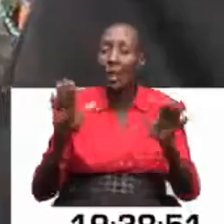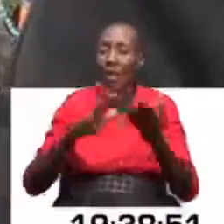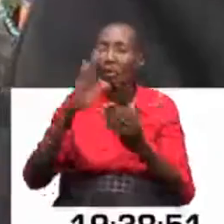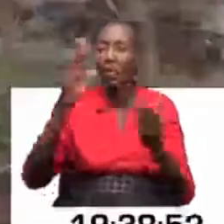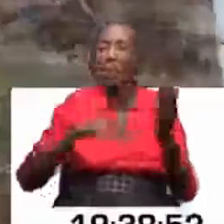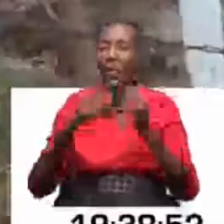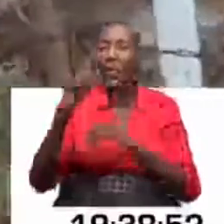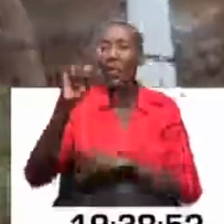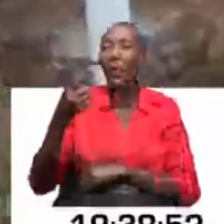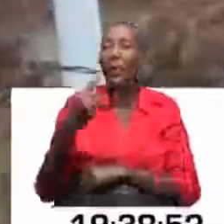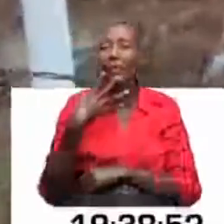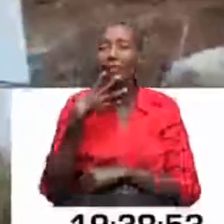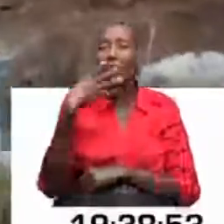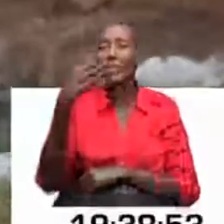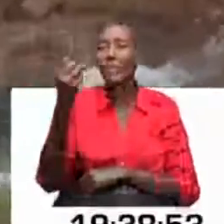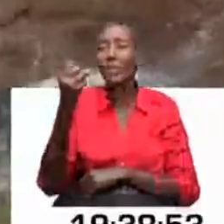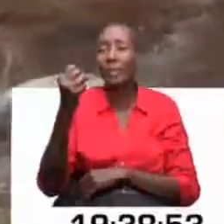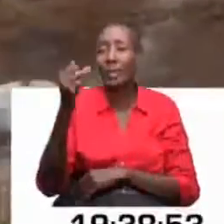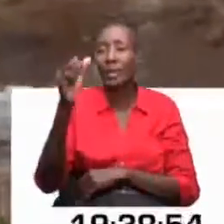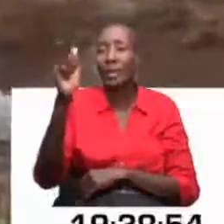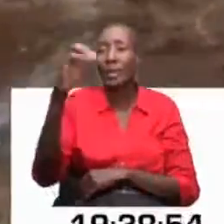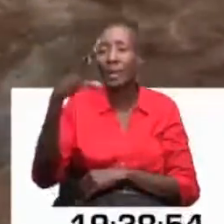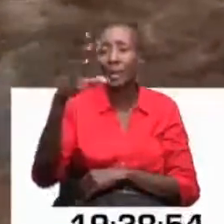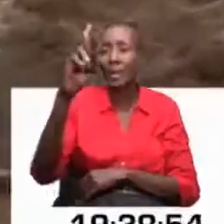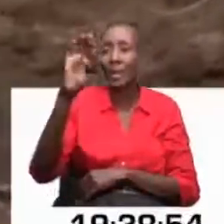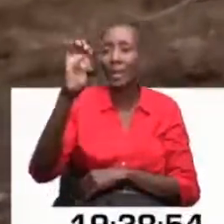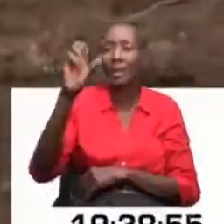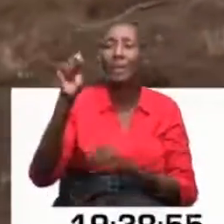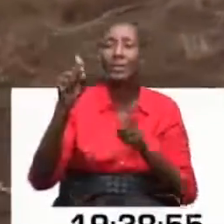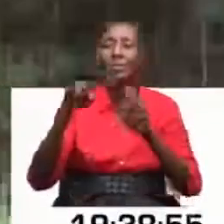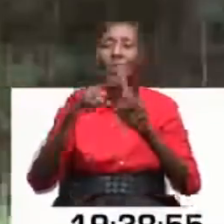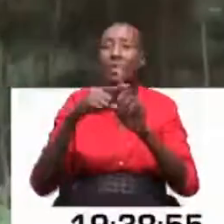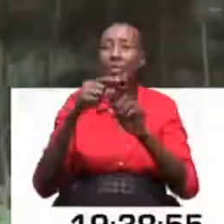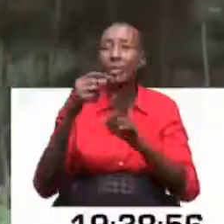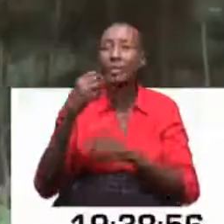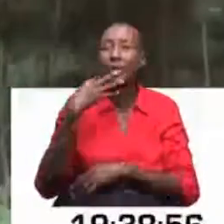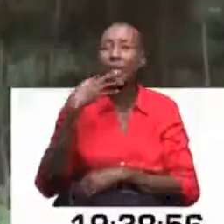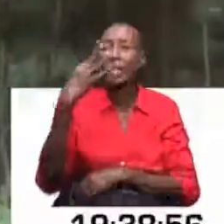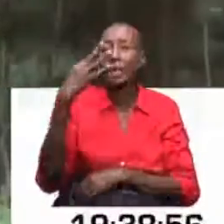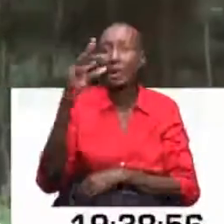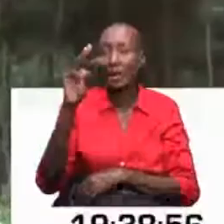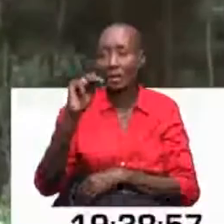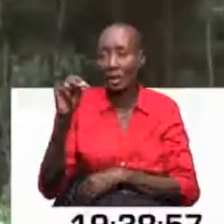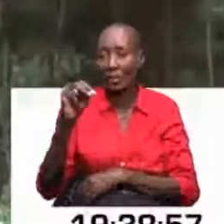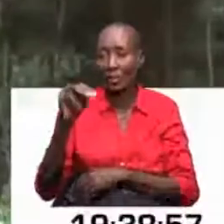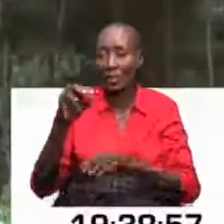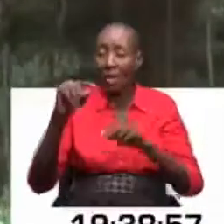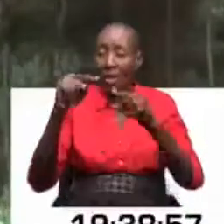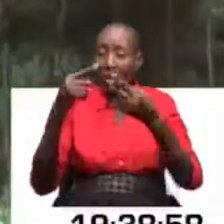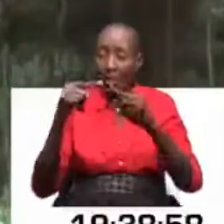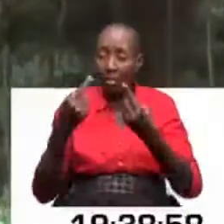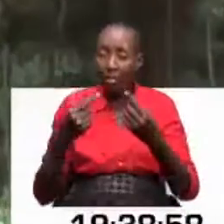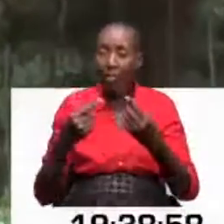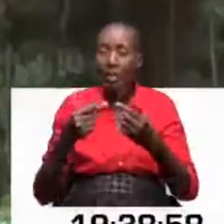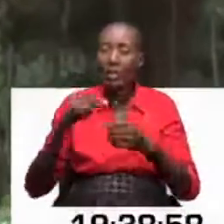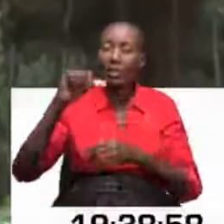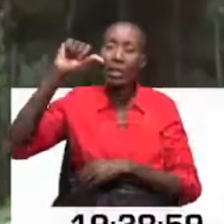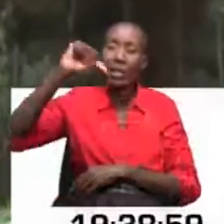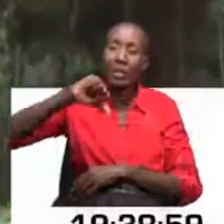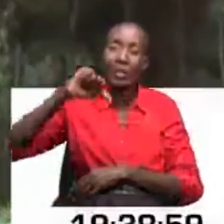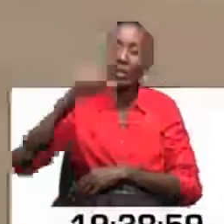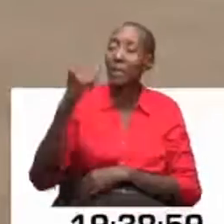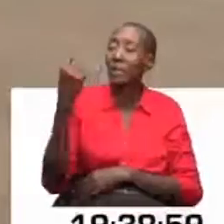1500 yenye dhamana ya takriban shilingi bilioni t na mzeazo huo ulizidishwa Hivi